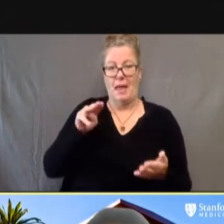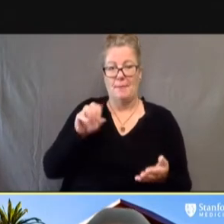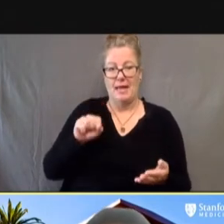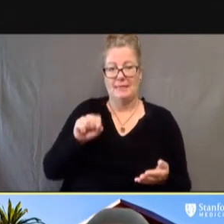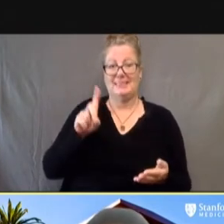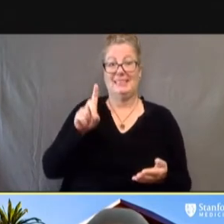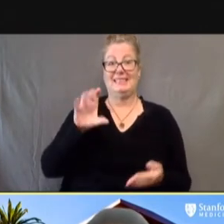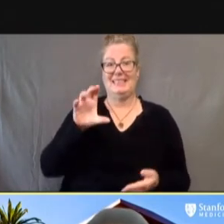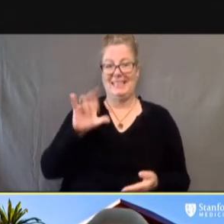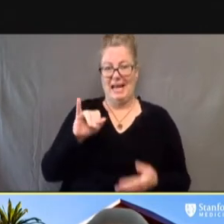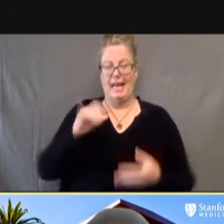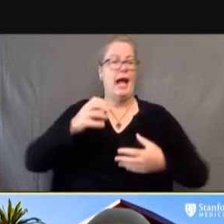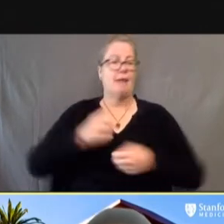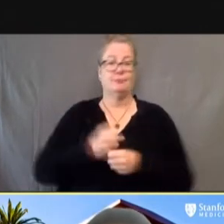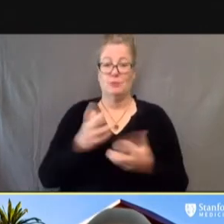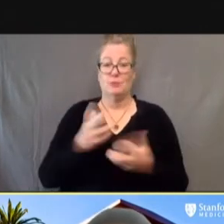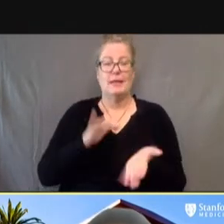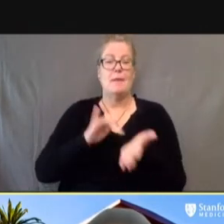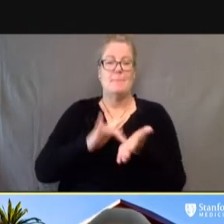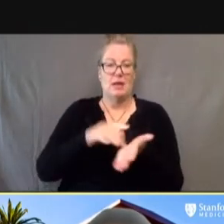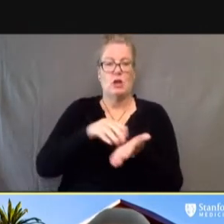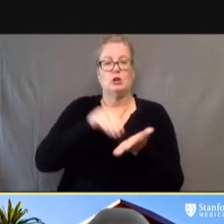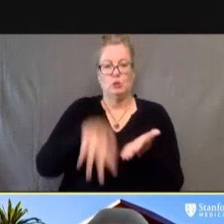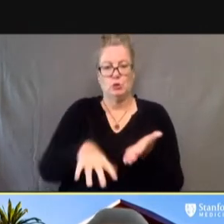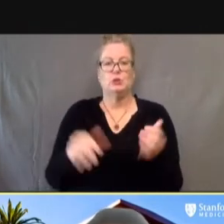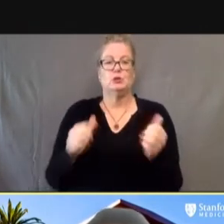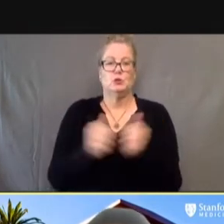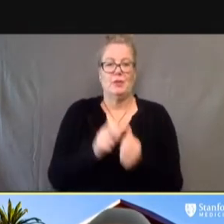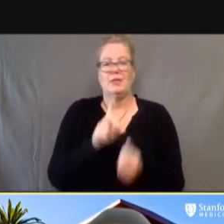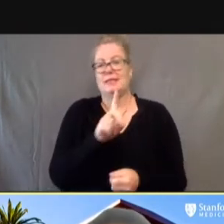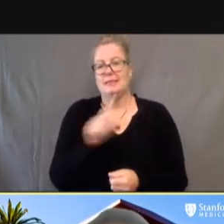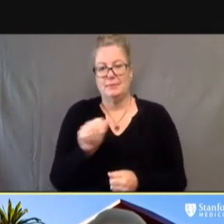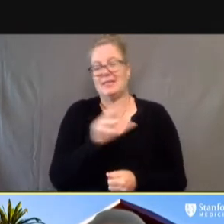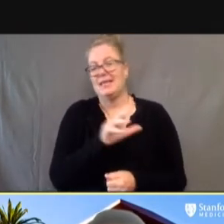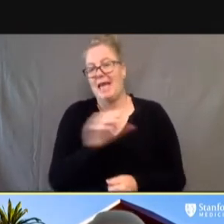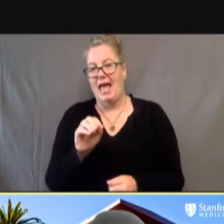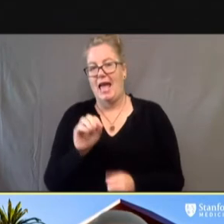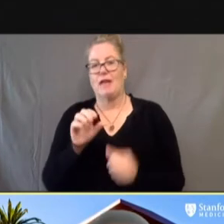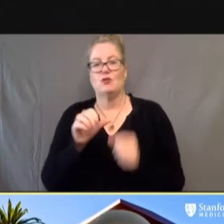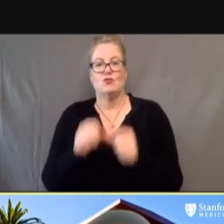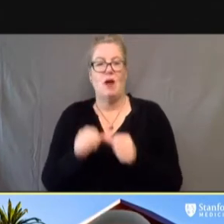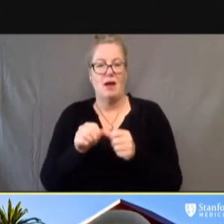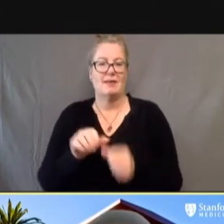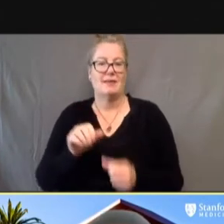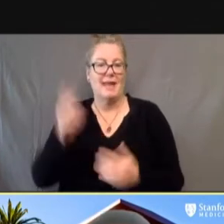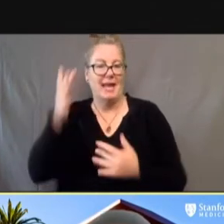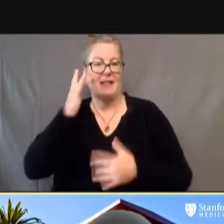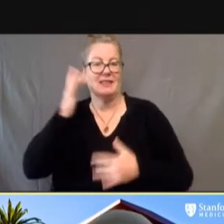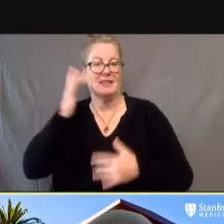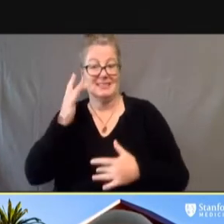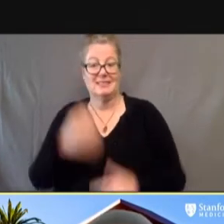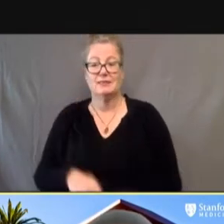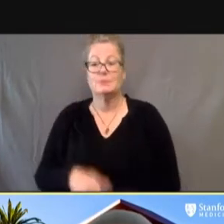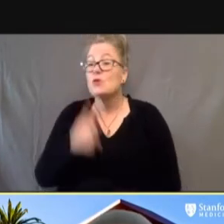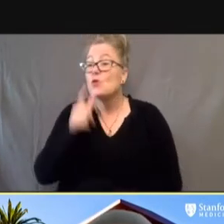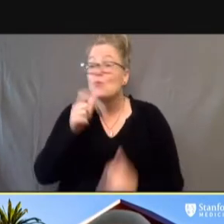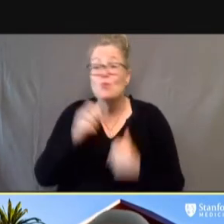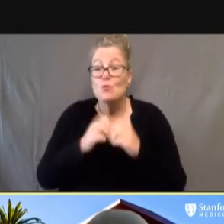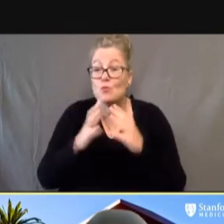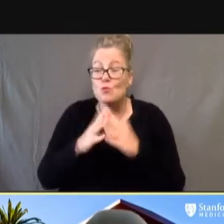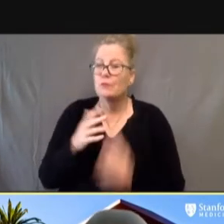And so MSDCI stands for Medical Students with Disability and Chronic Illness. It was founded by three medical students here at Stanford